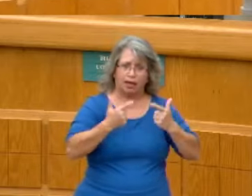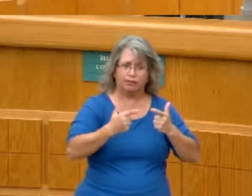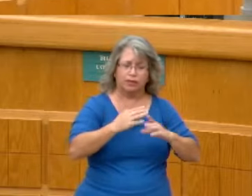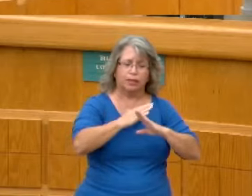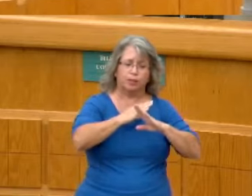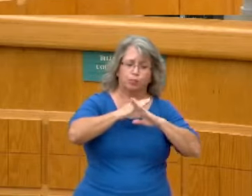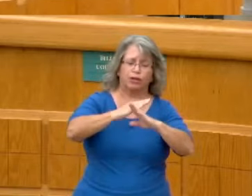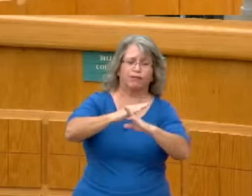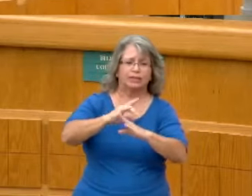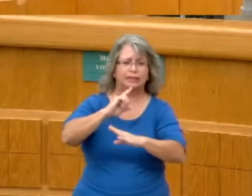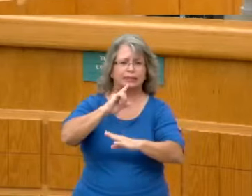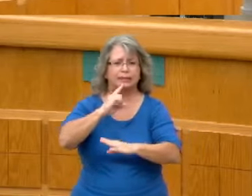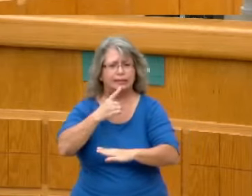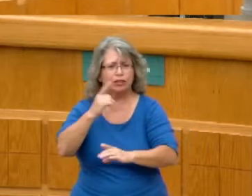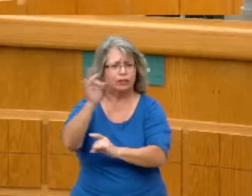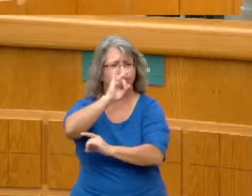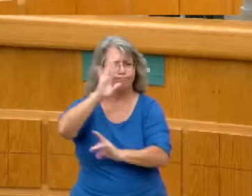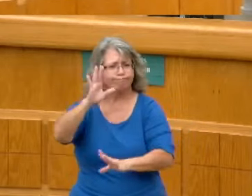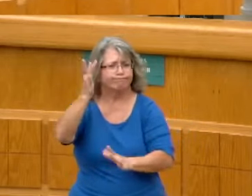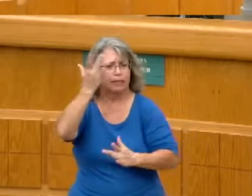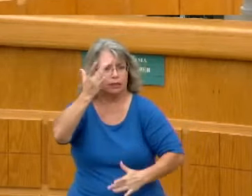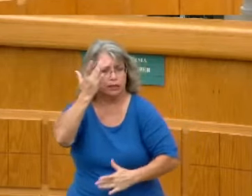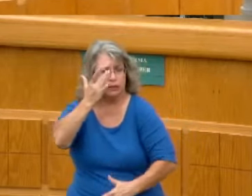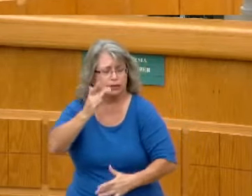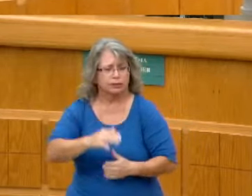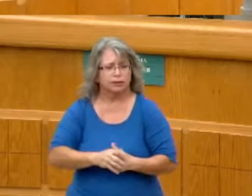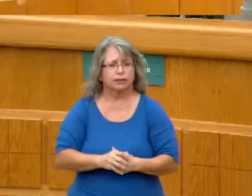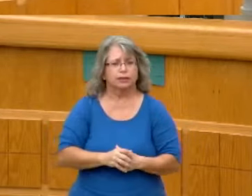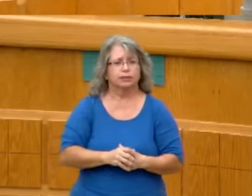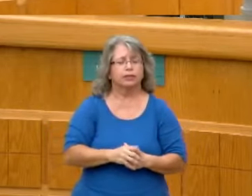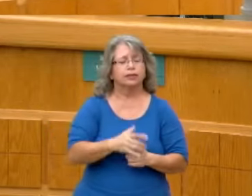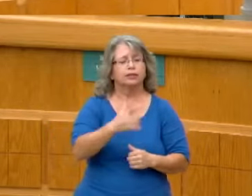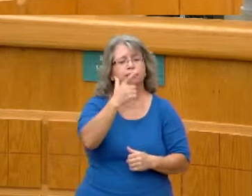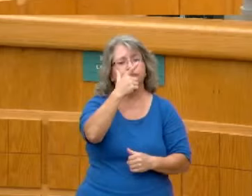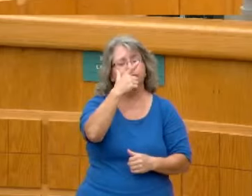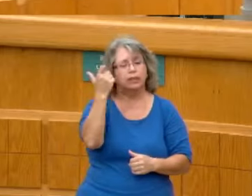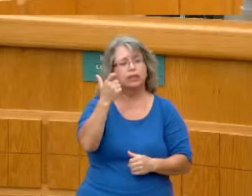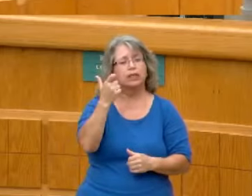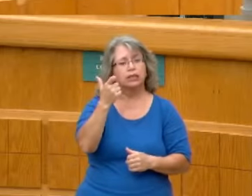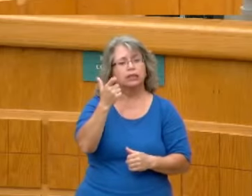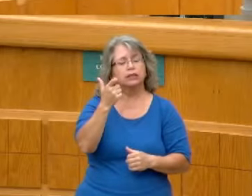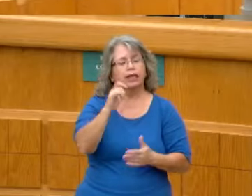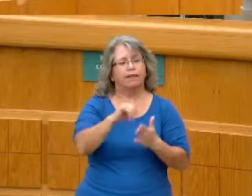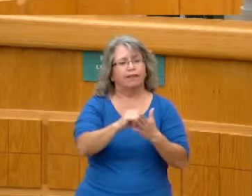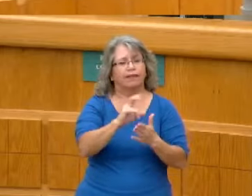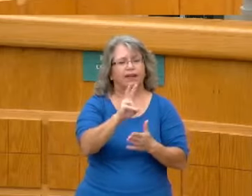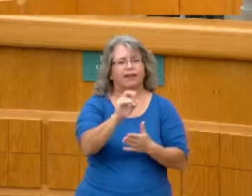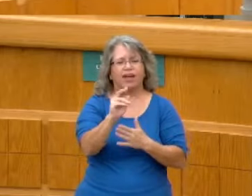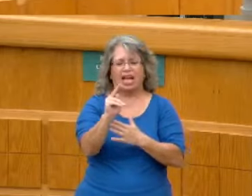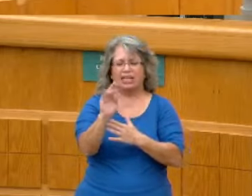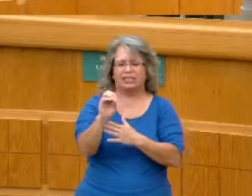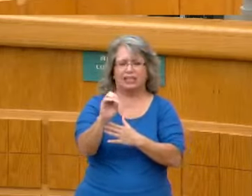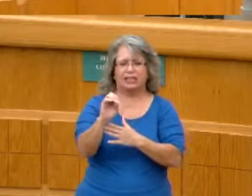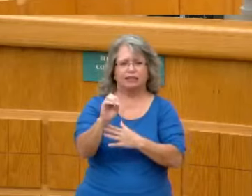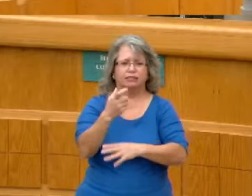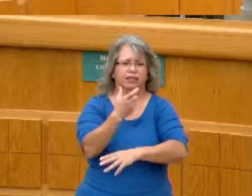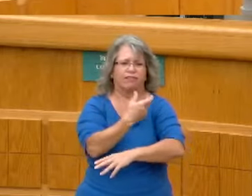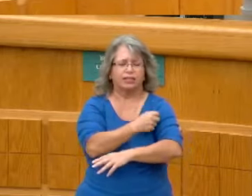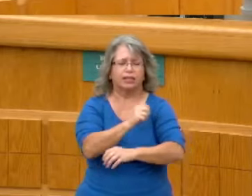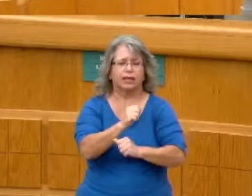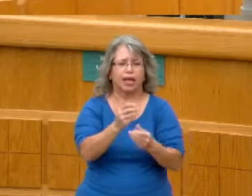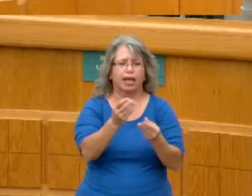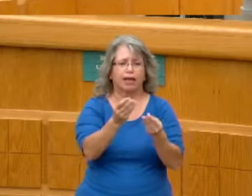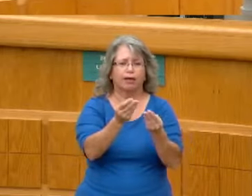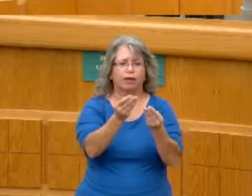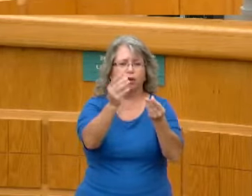of natural waning of vaccine immunity, people will more than likely need a booster in the coming months. COVID-19